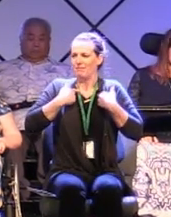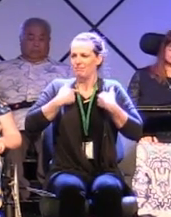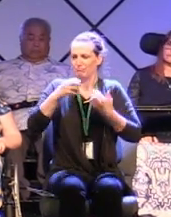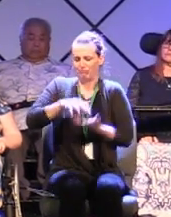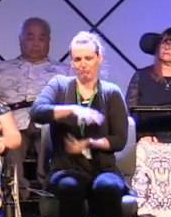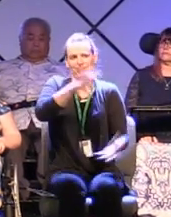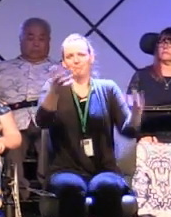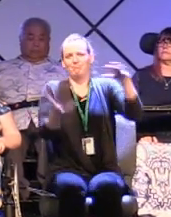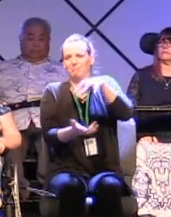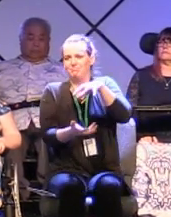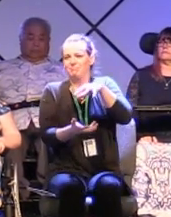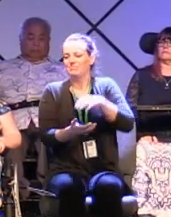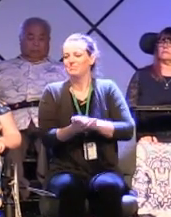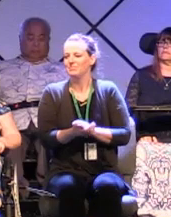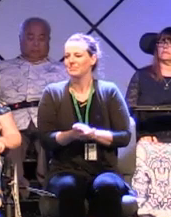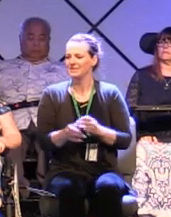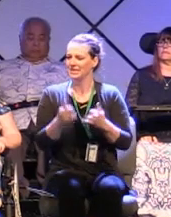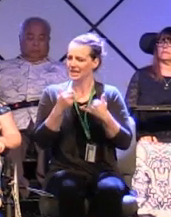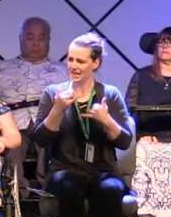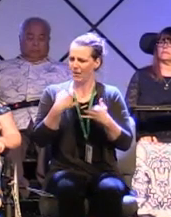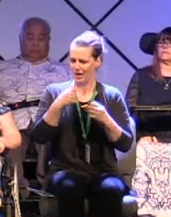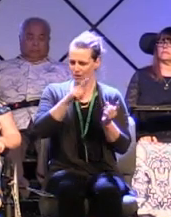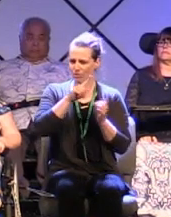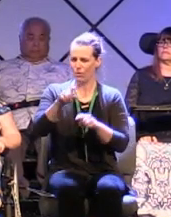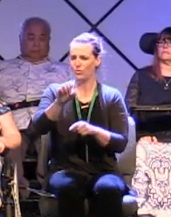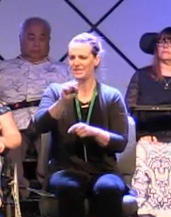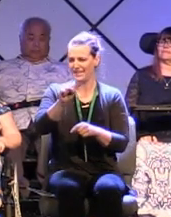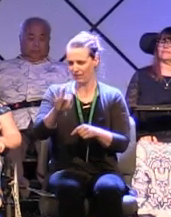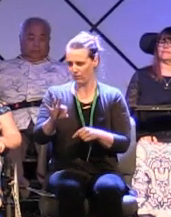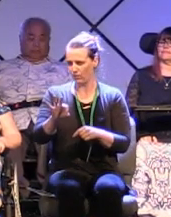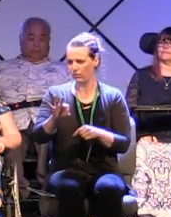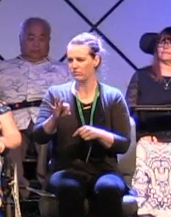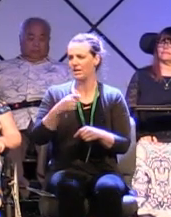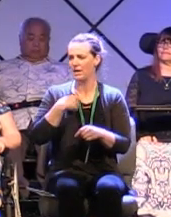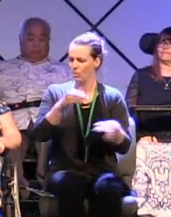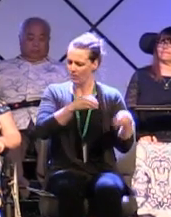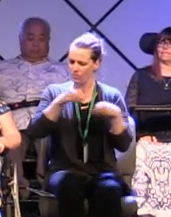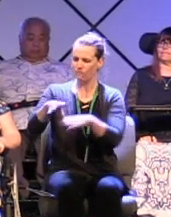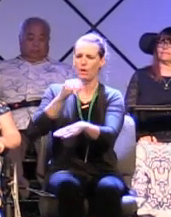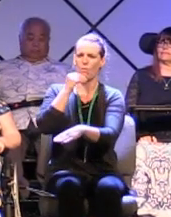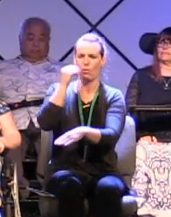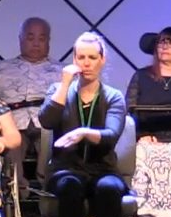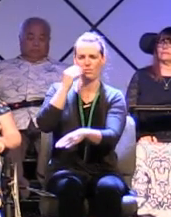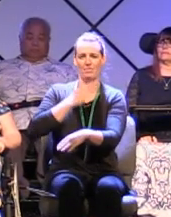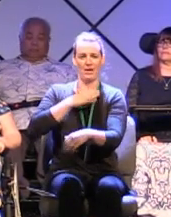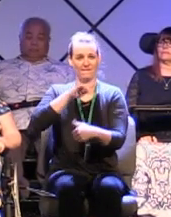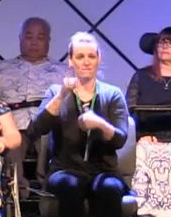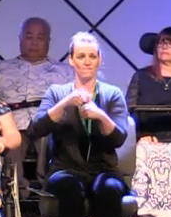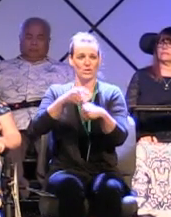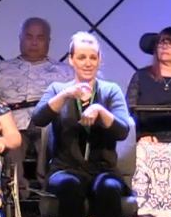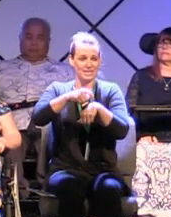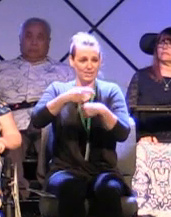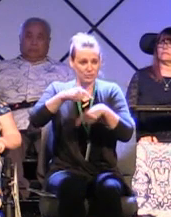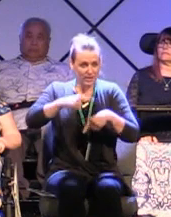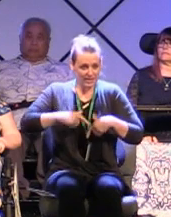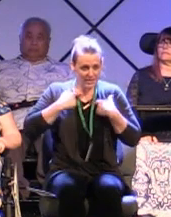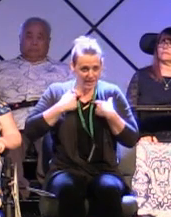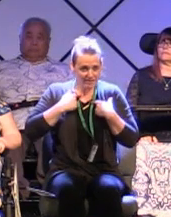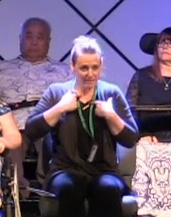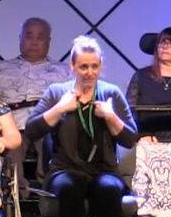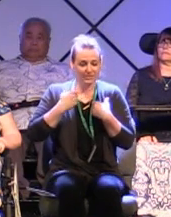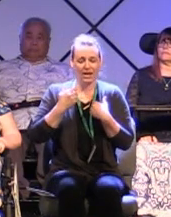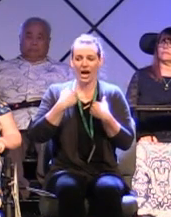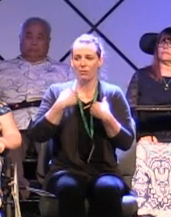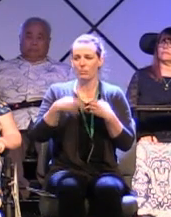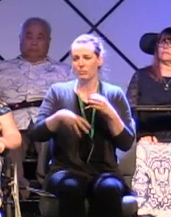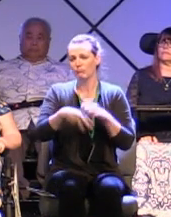down. I'm attending Stanford in the fall and moving out. This will be my first time in my life that I'm receiving care from